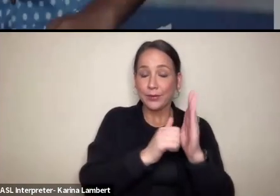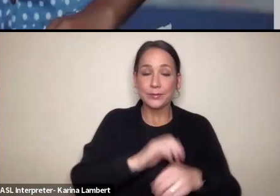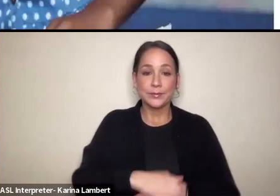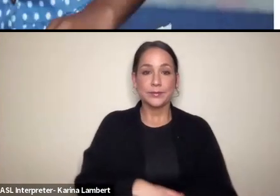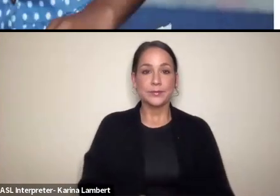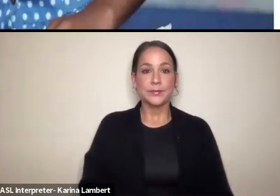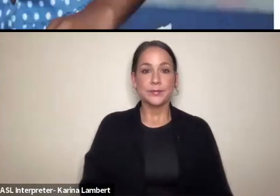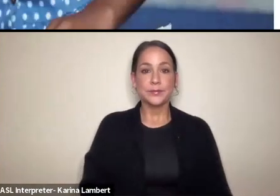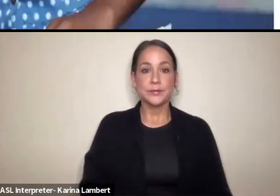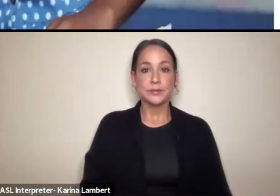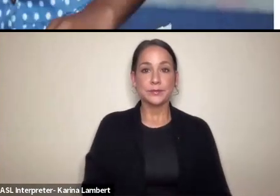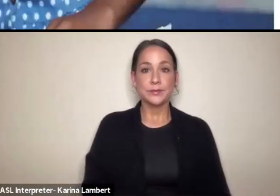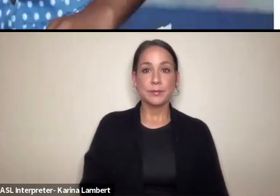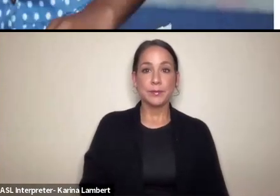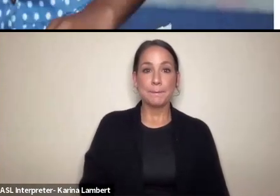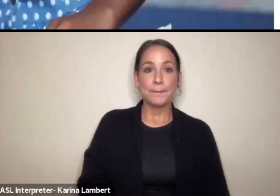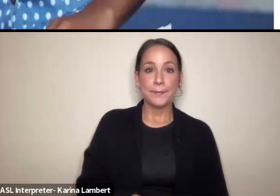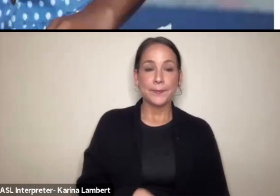please.